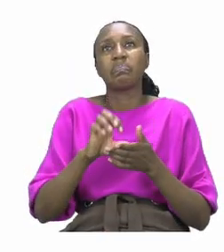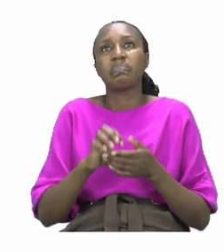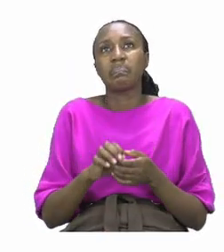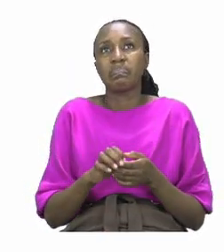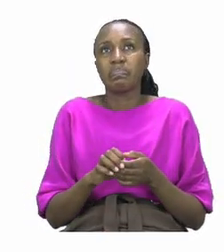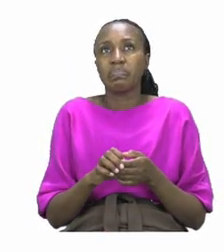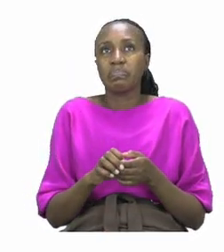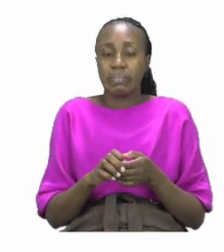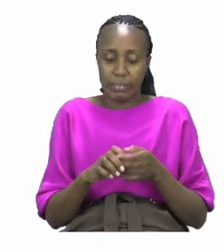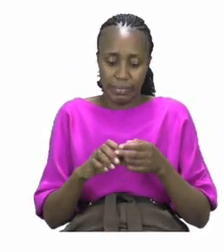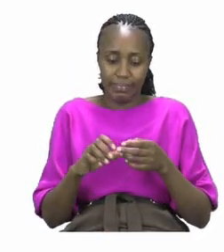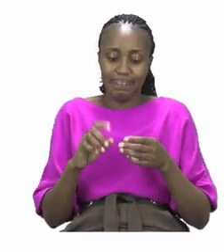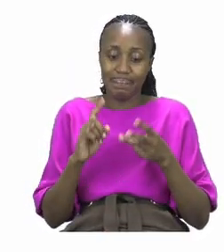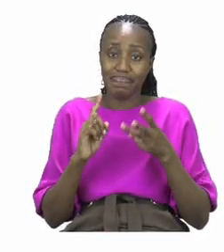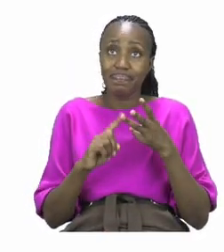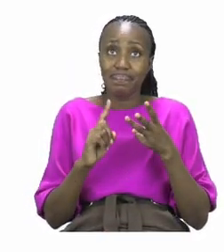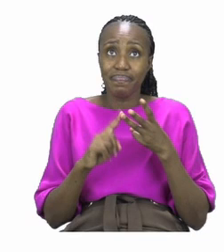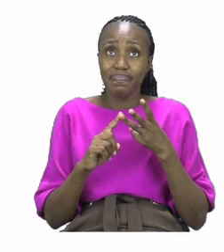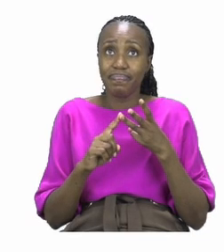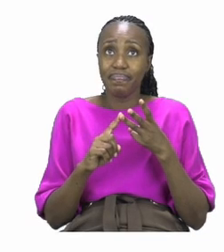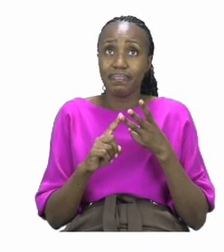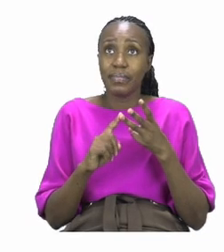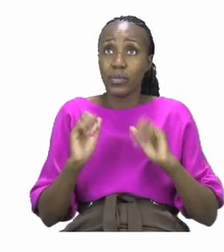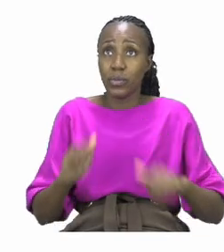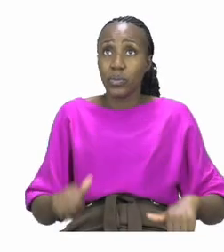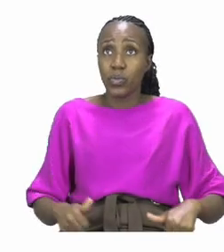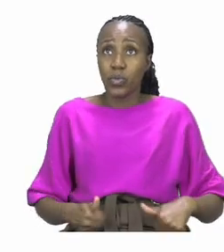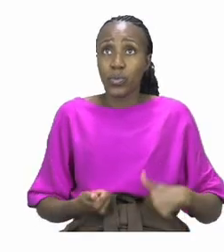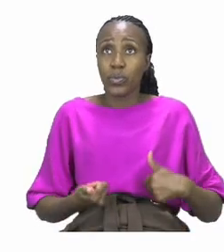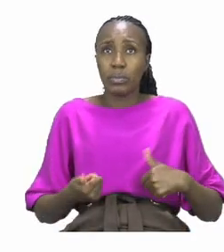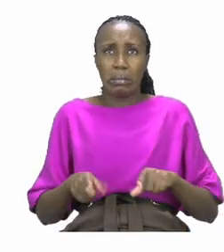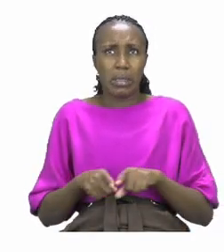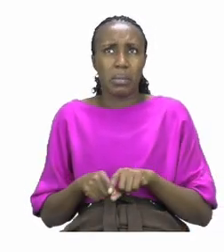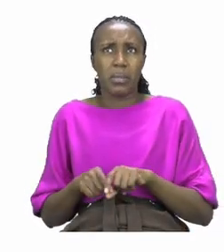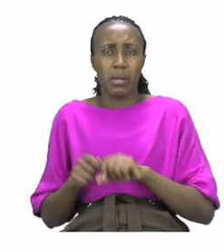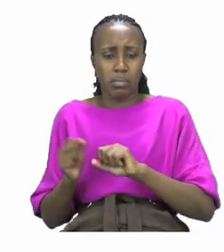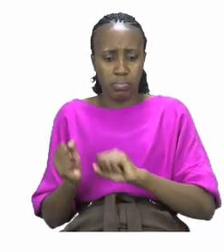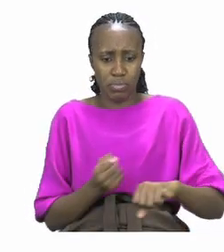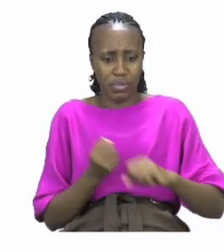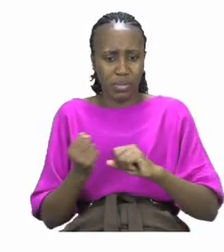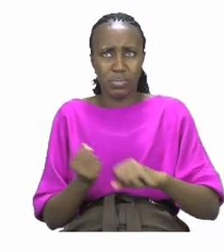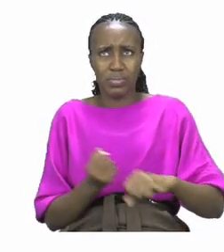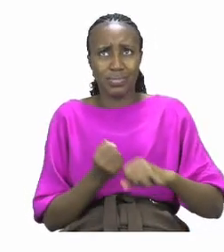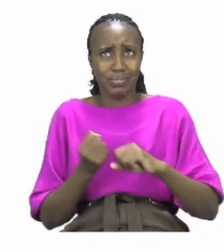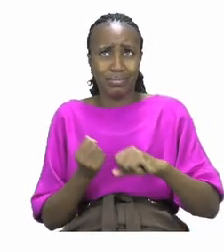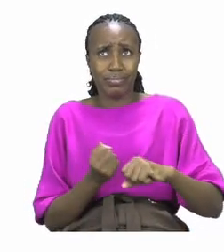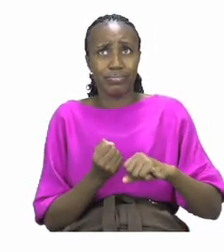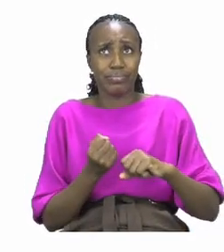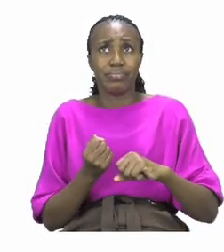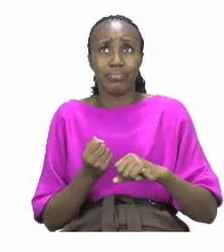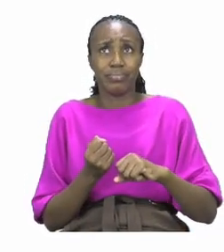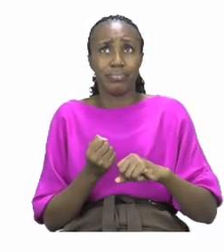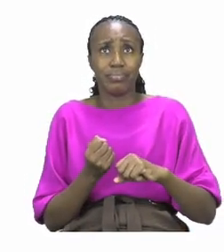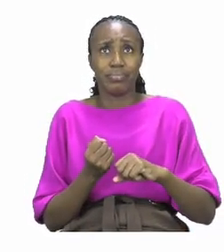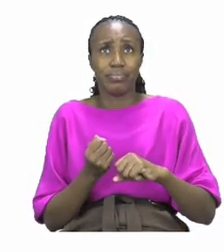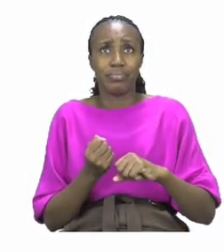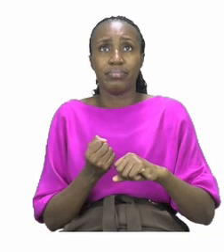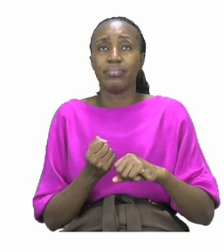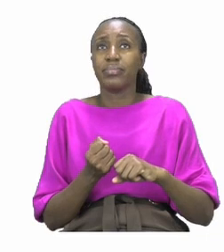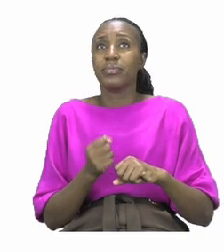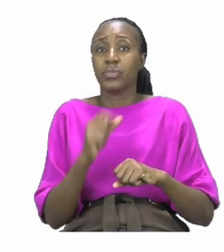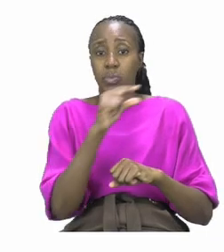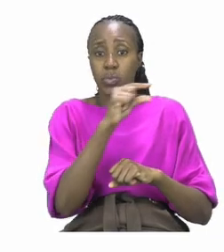The next one we can see is of a boy who seems to be cleaning the floor by sweeping. The